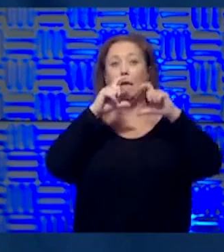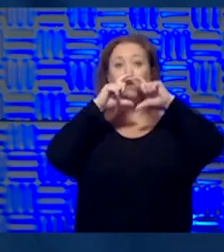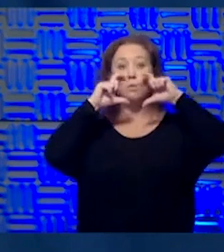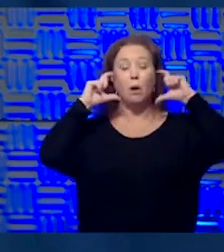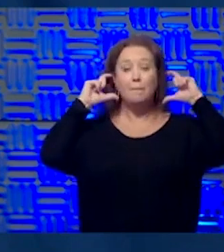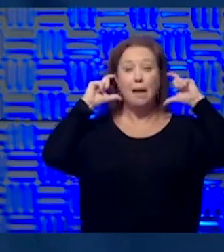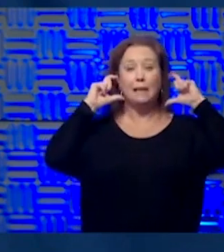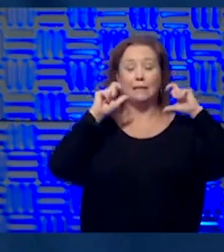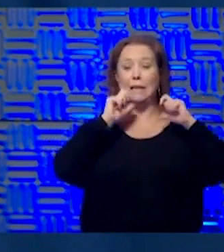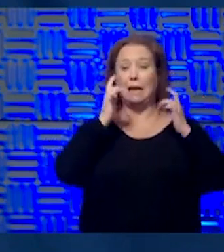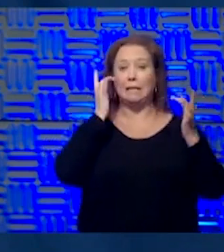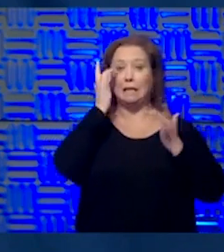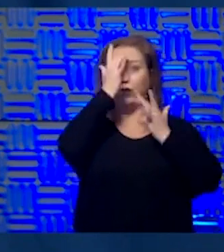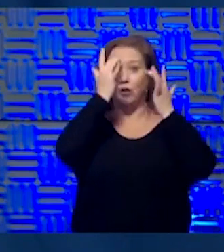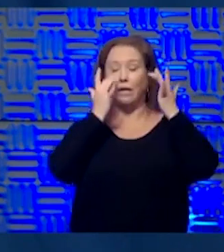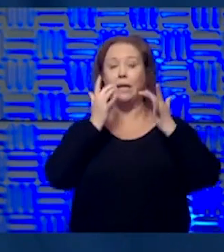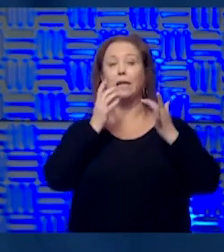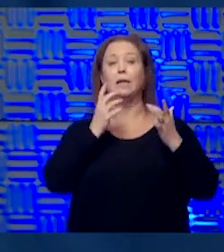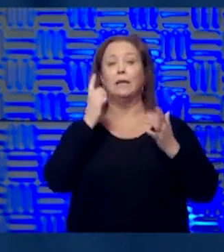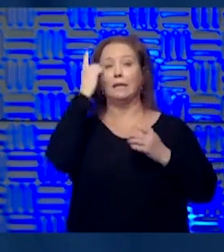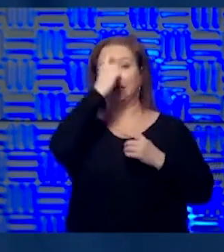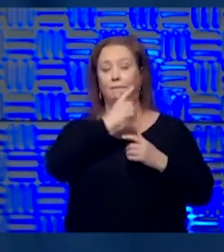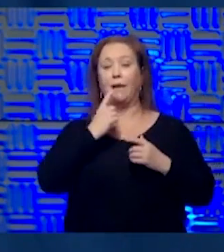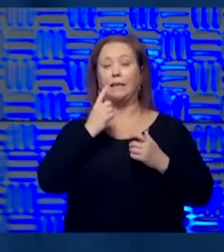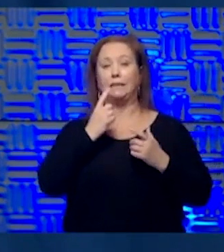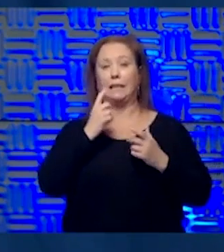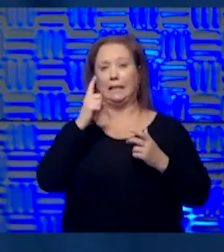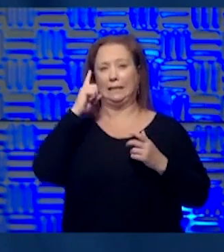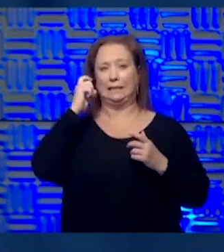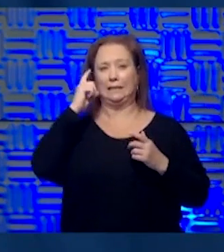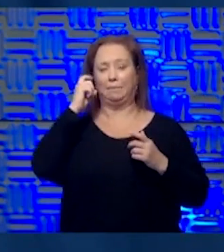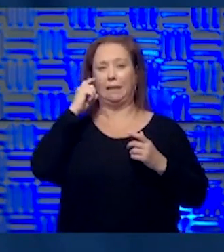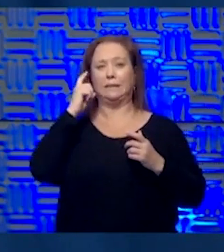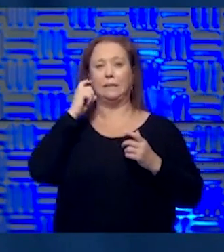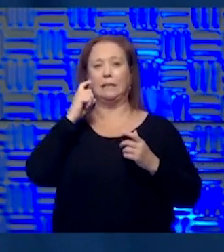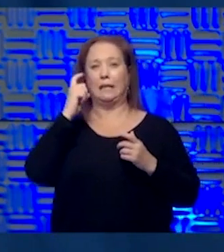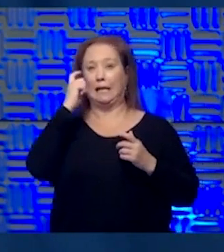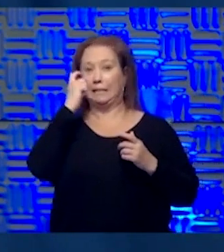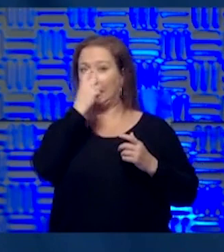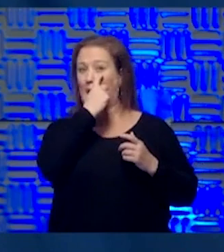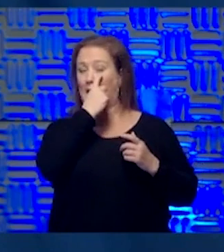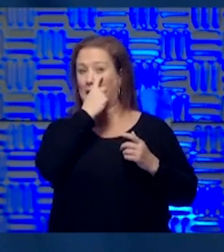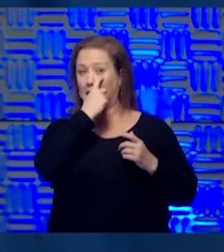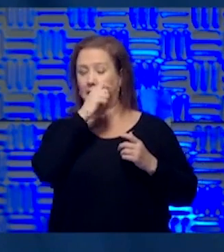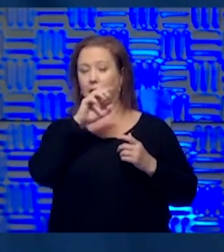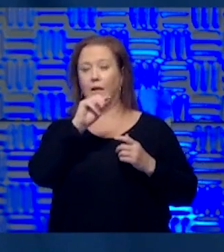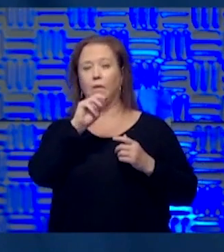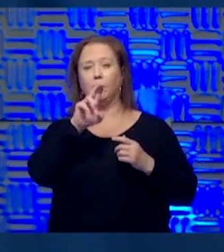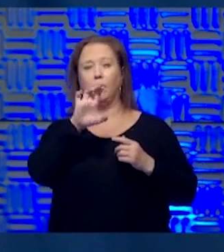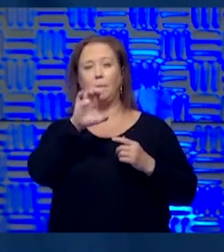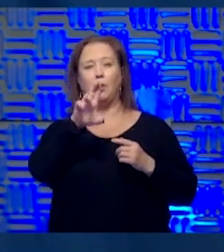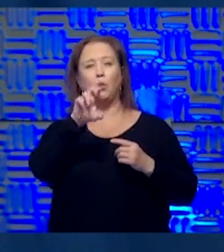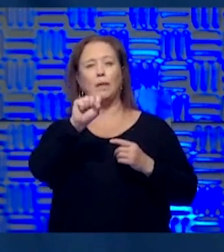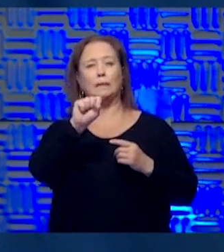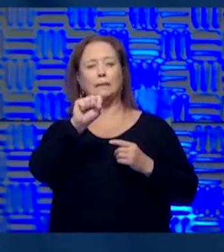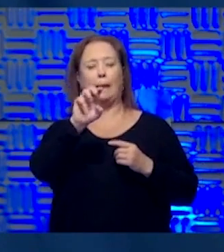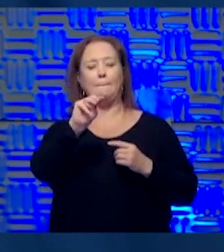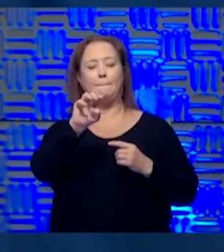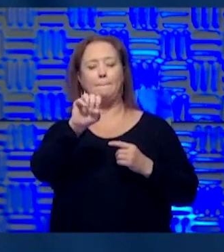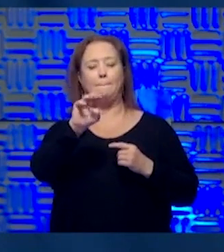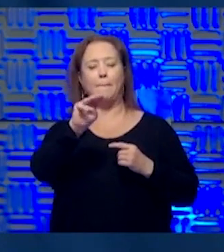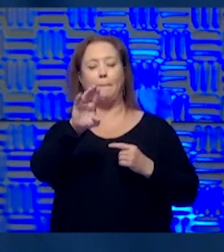mask and not touching his face and doing everything correctly. He suspects he got it through his eyes, through the mucous membranes of the eyes. So that's